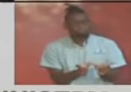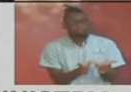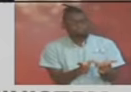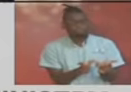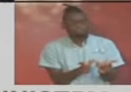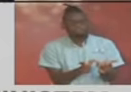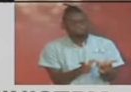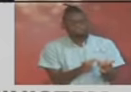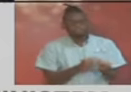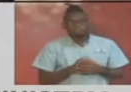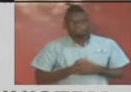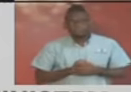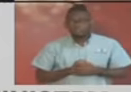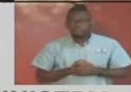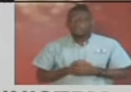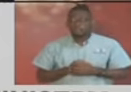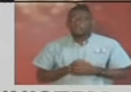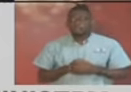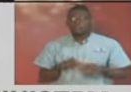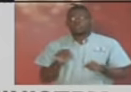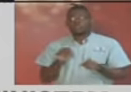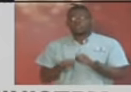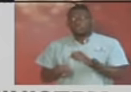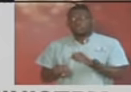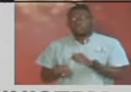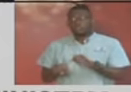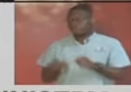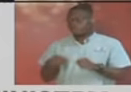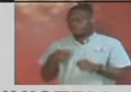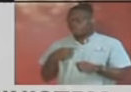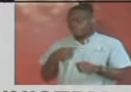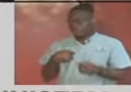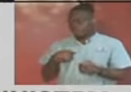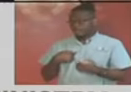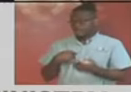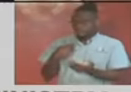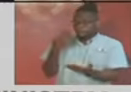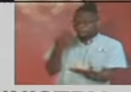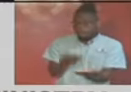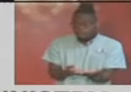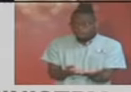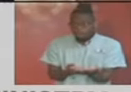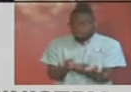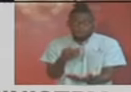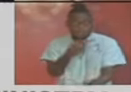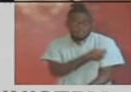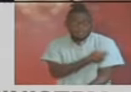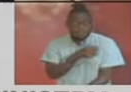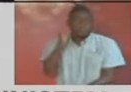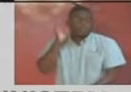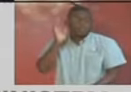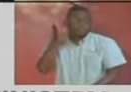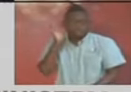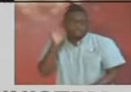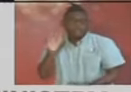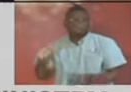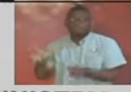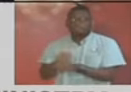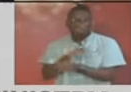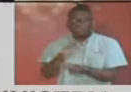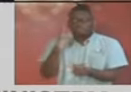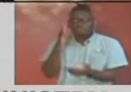and until we can prove that vaccines can fully stop transmission, we have to continue to